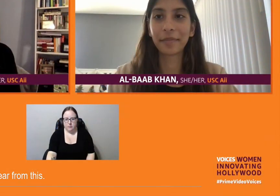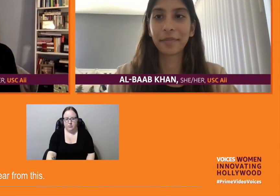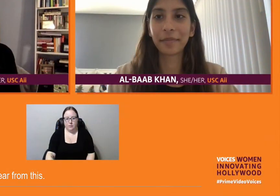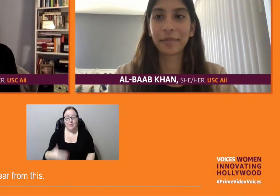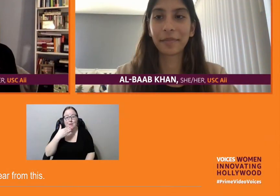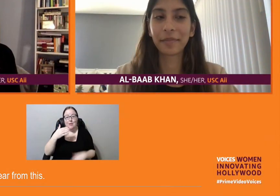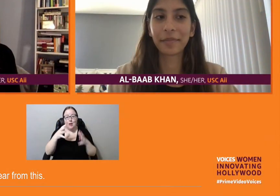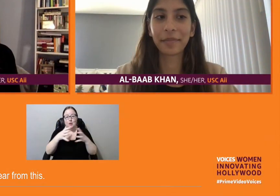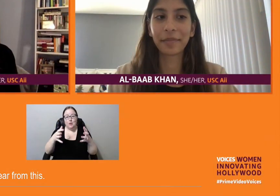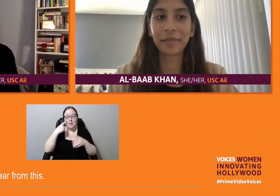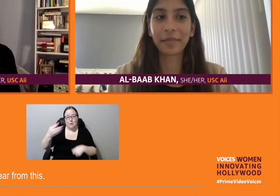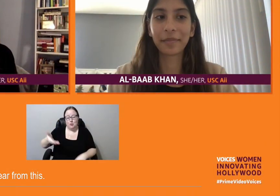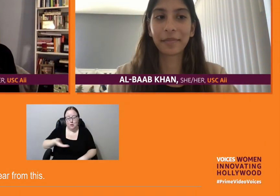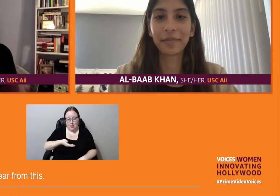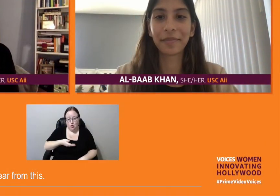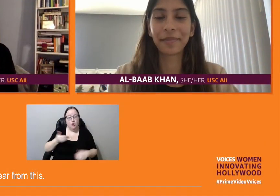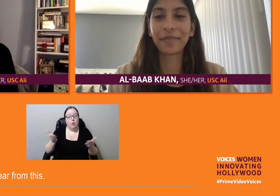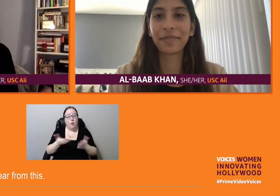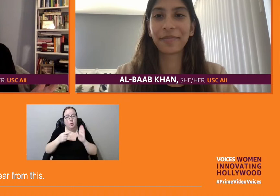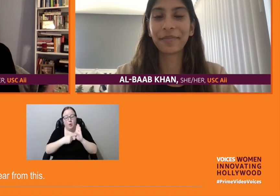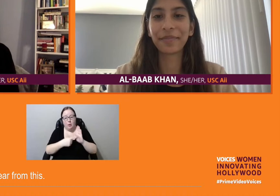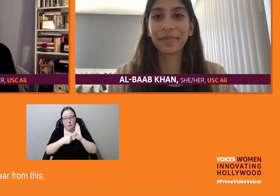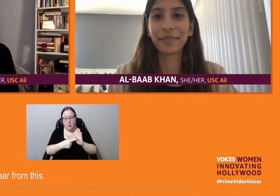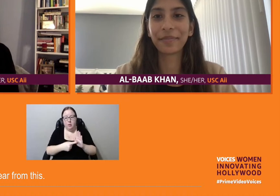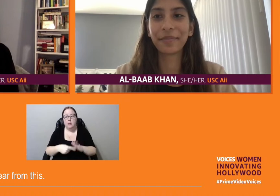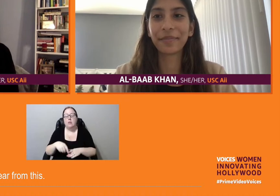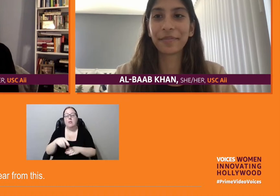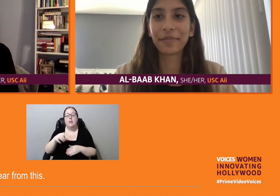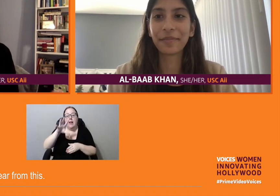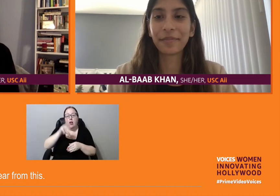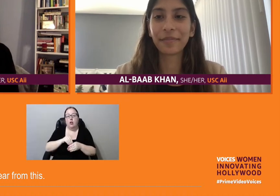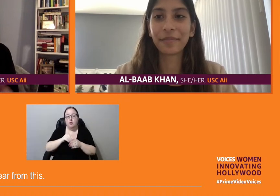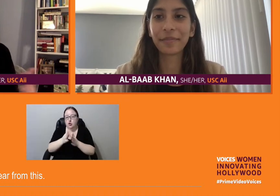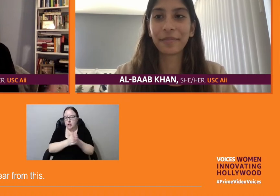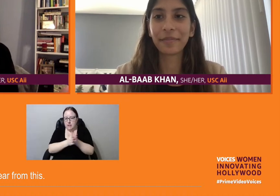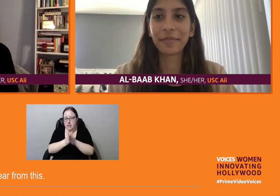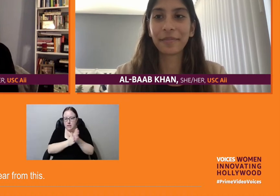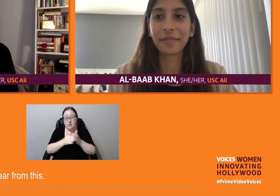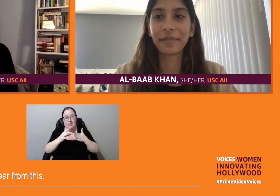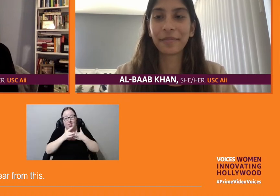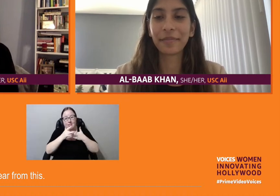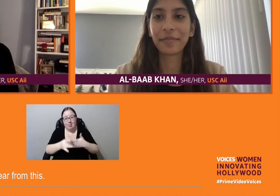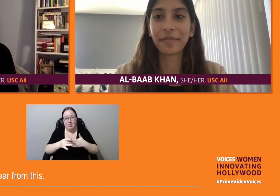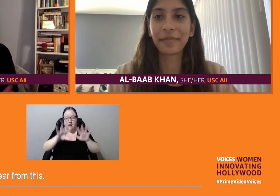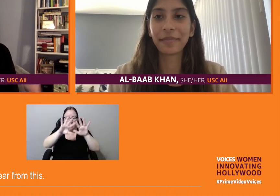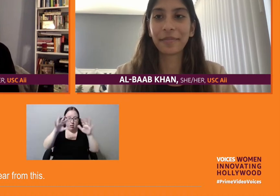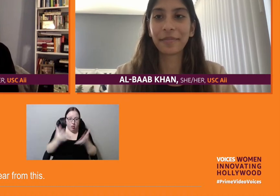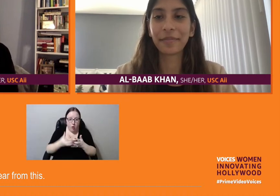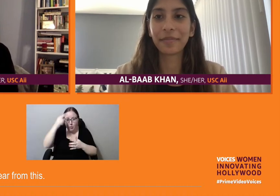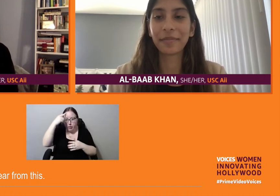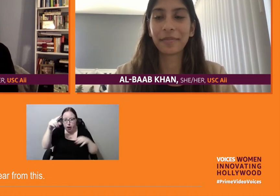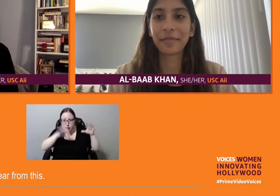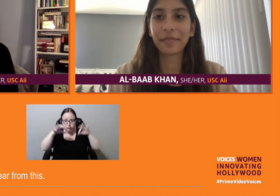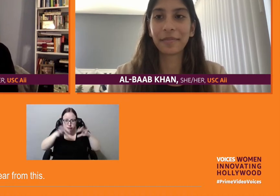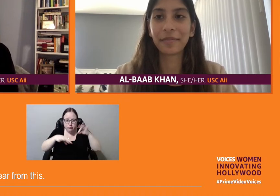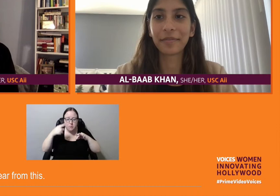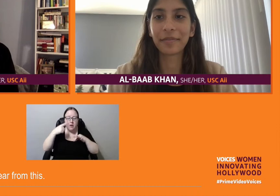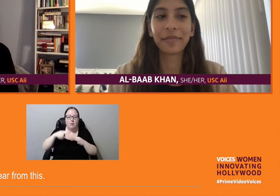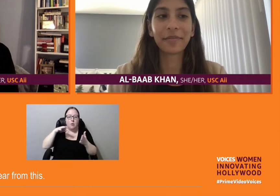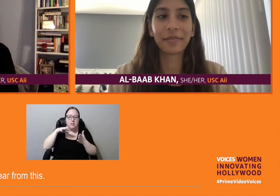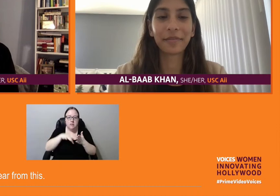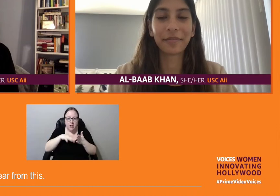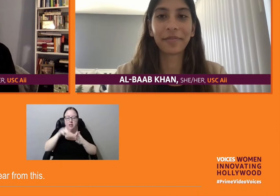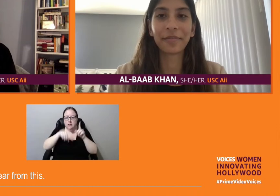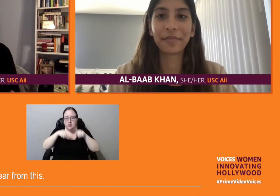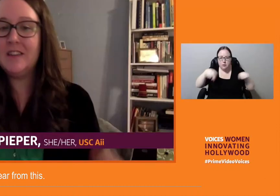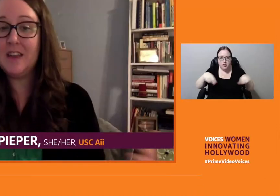Thank you so much for the introduction. We're here representing the Annenberg Inclusion Initiative, which is the leading global think tank studying diversity and inclusion in all forms